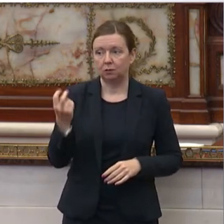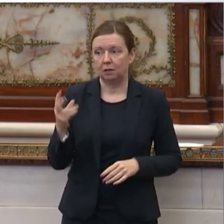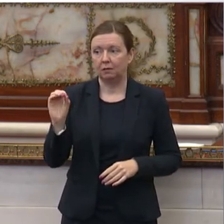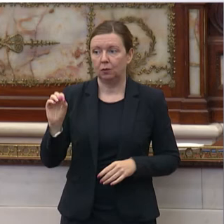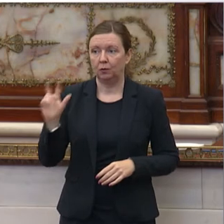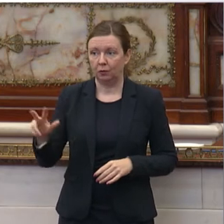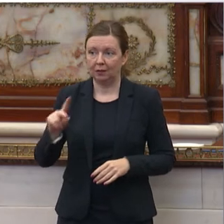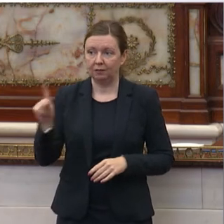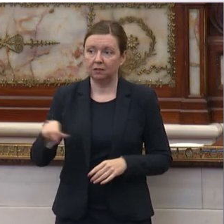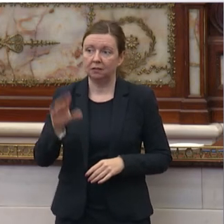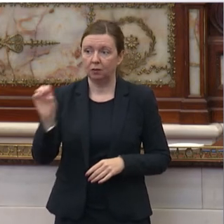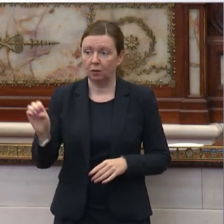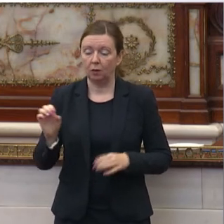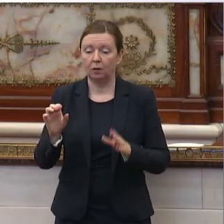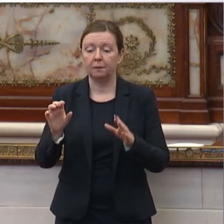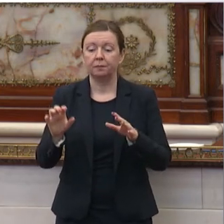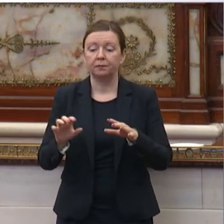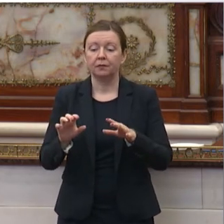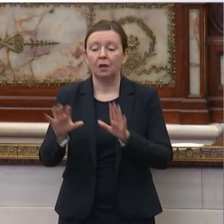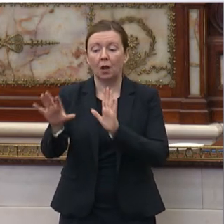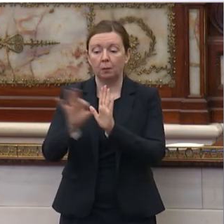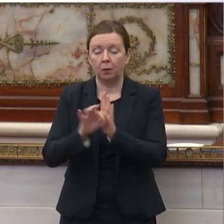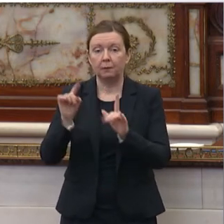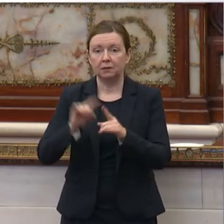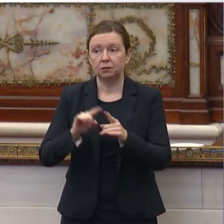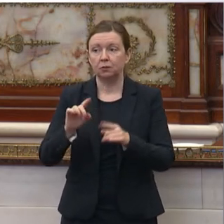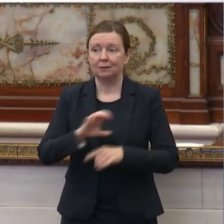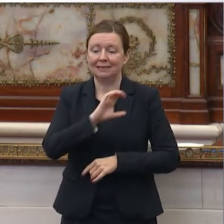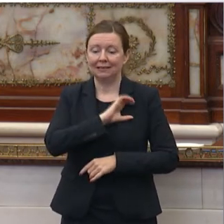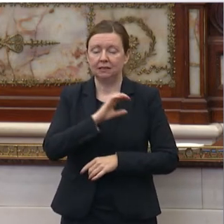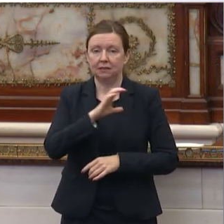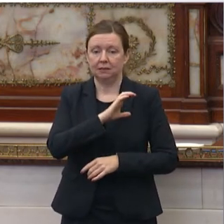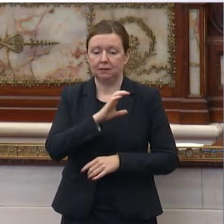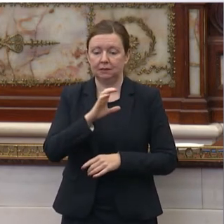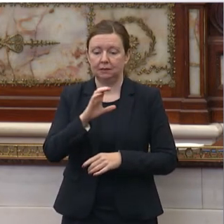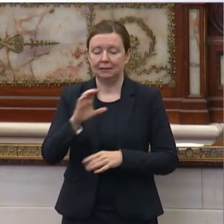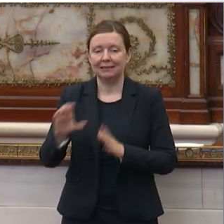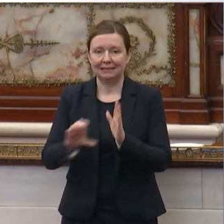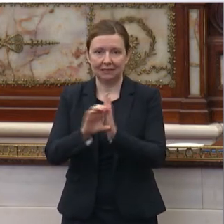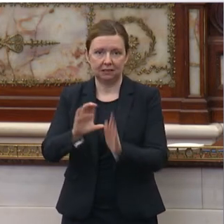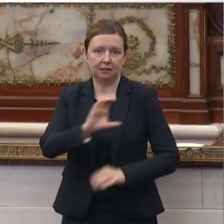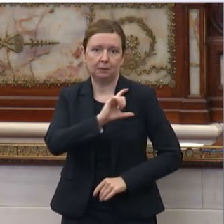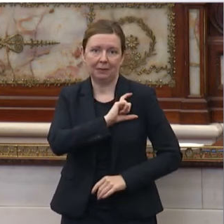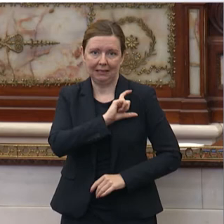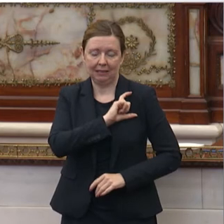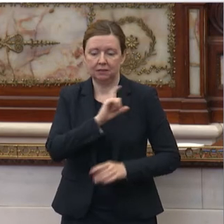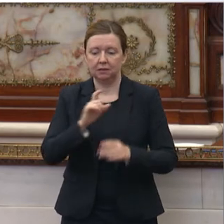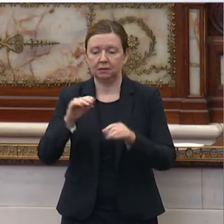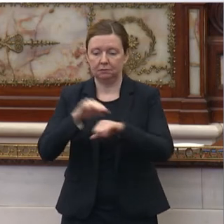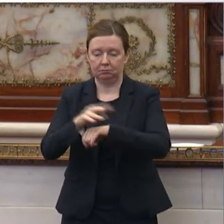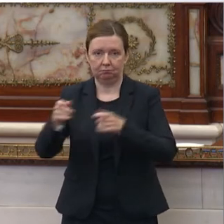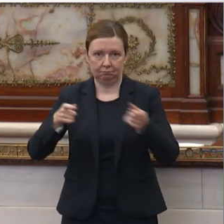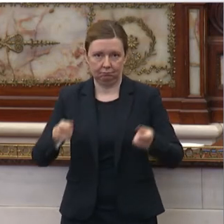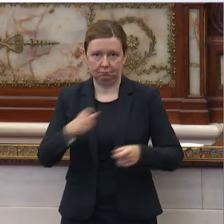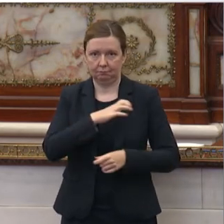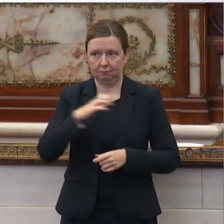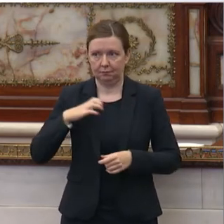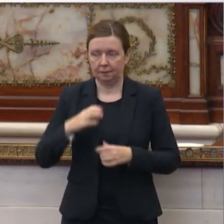Philadelphia Code, entitled Appointments to Citizen Police Oversight Commission, by revising the qualifications for appointments.